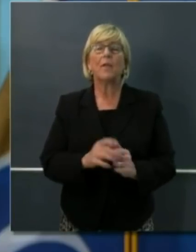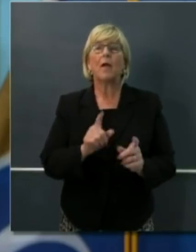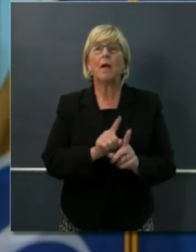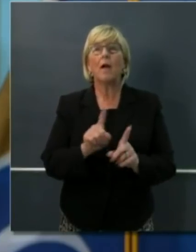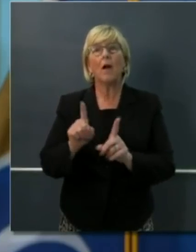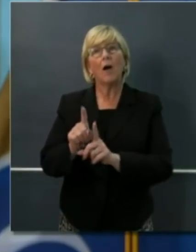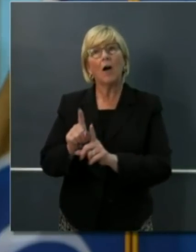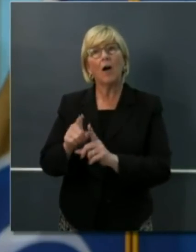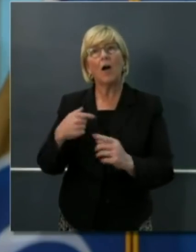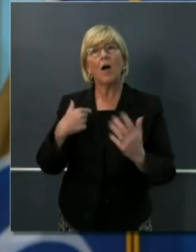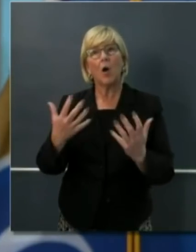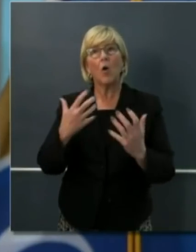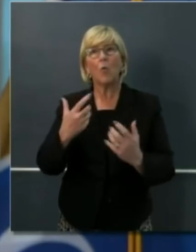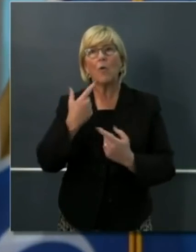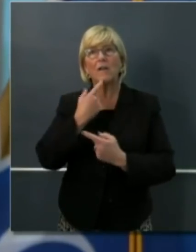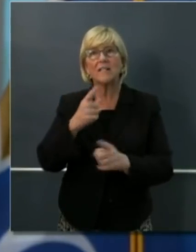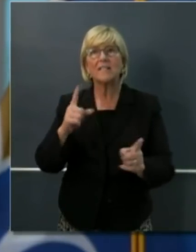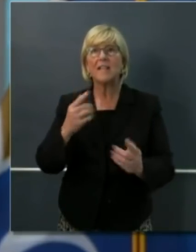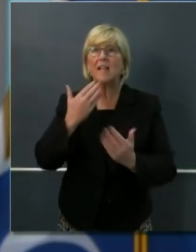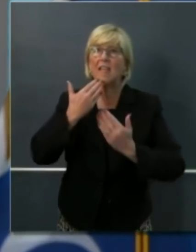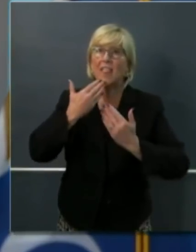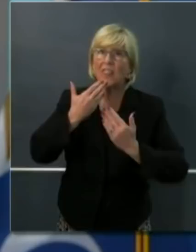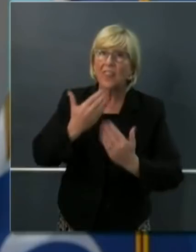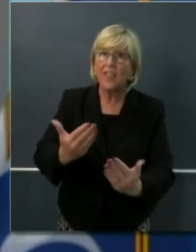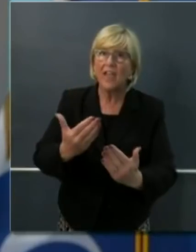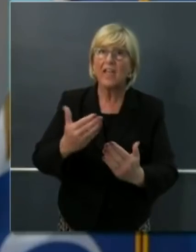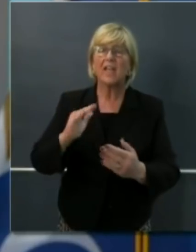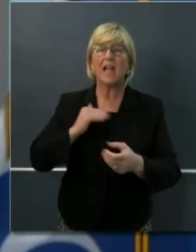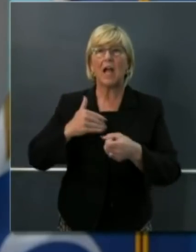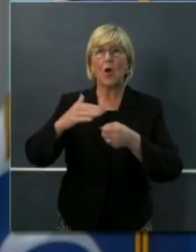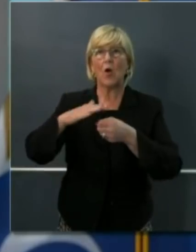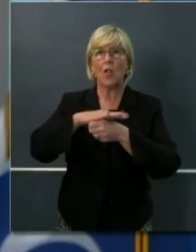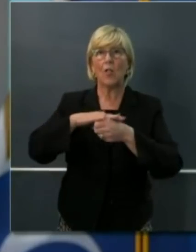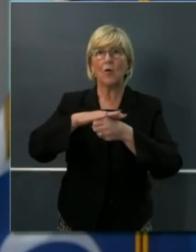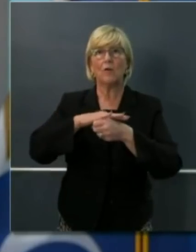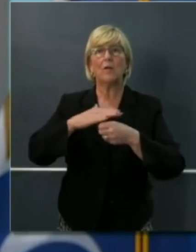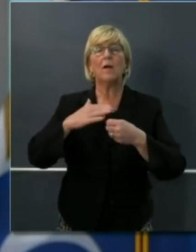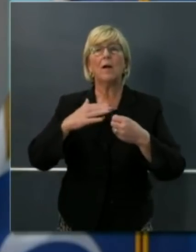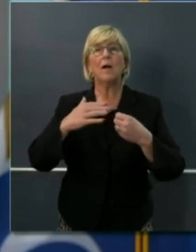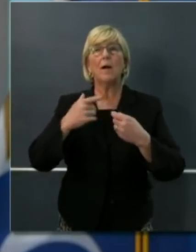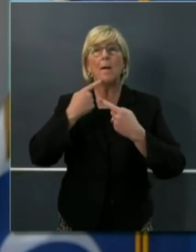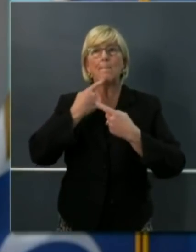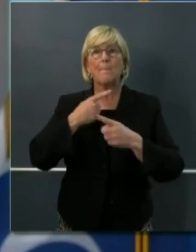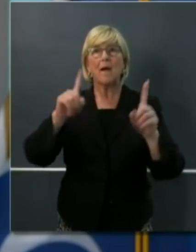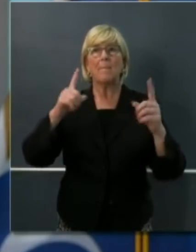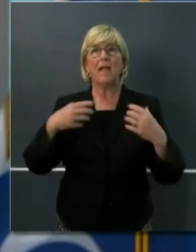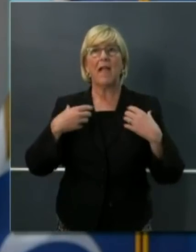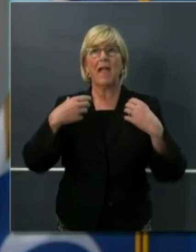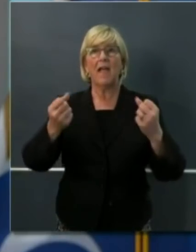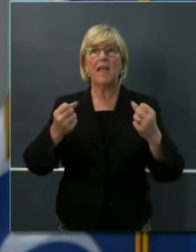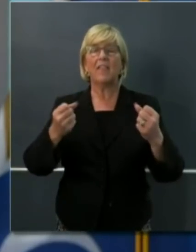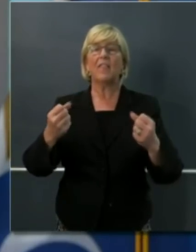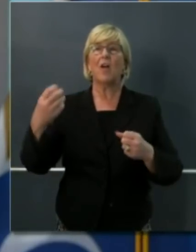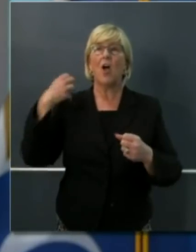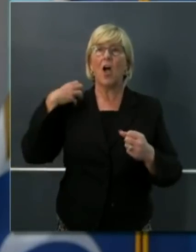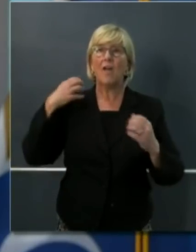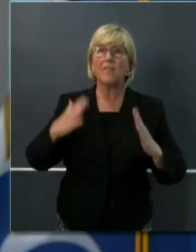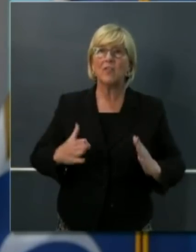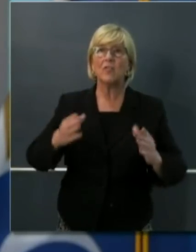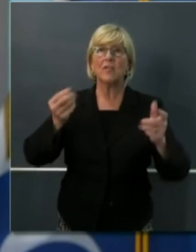say that deep thank you to our local public health departments, the directors, the public health